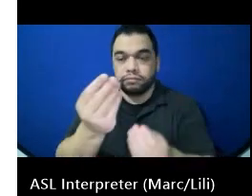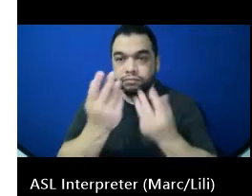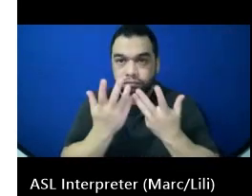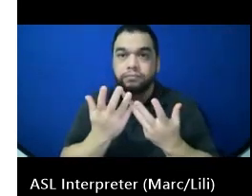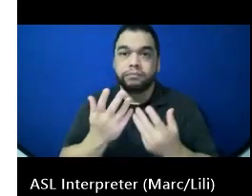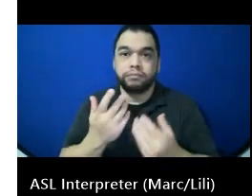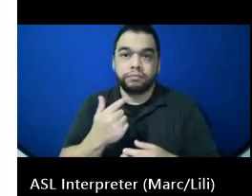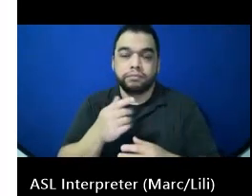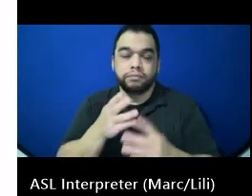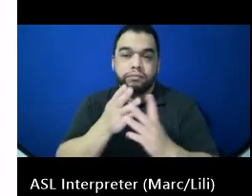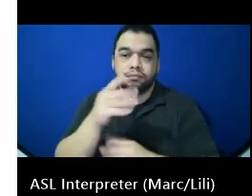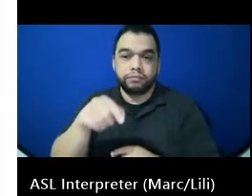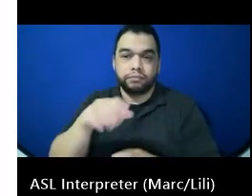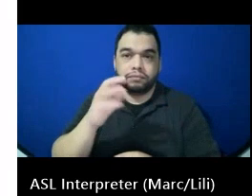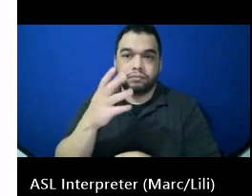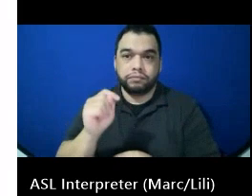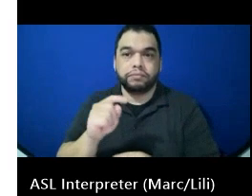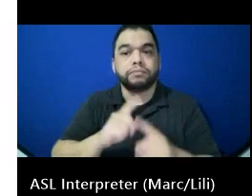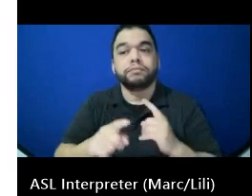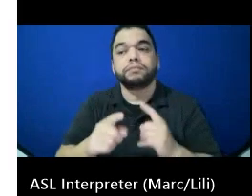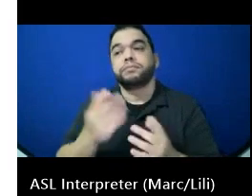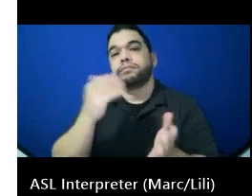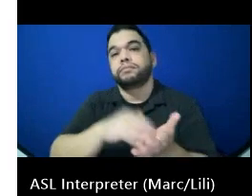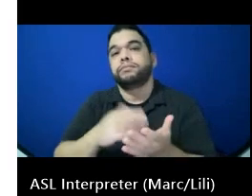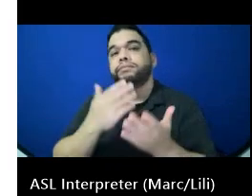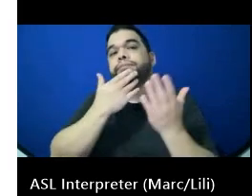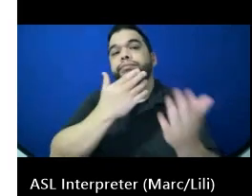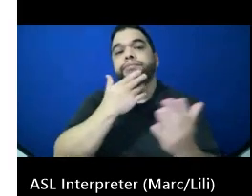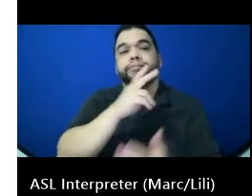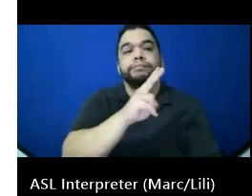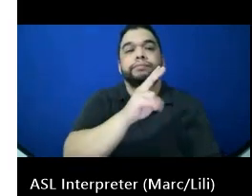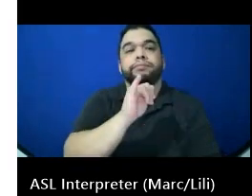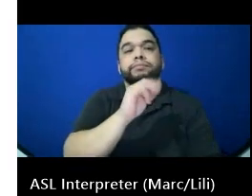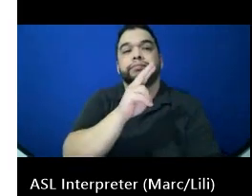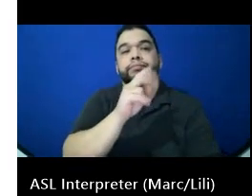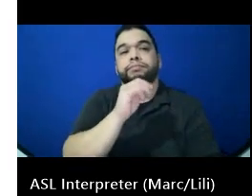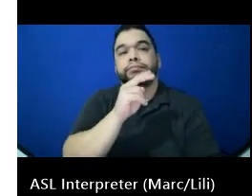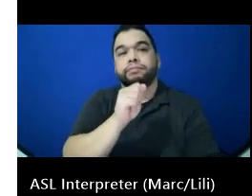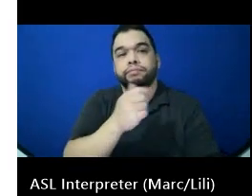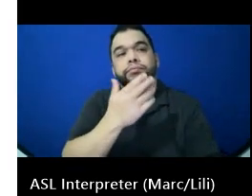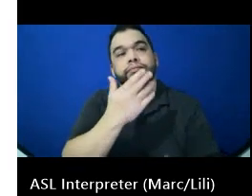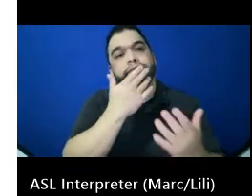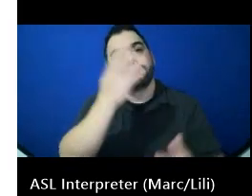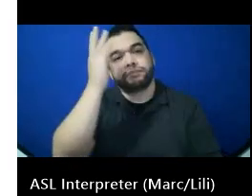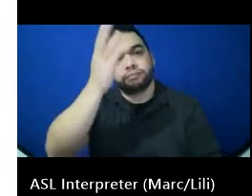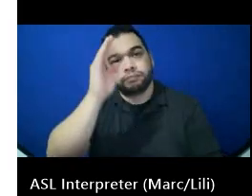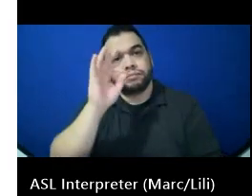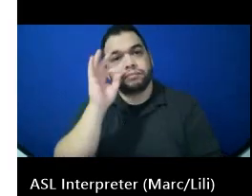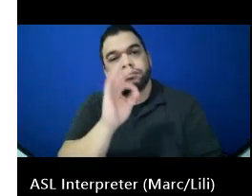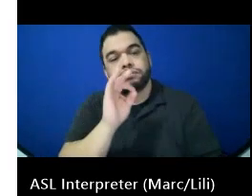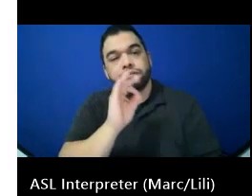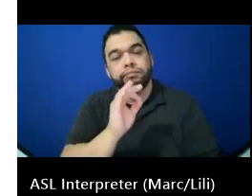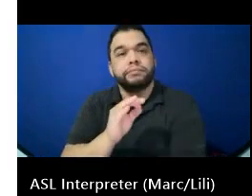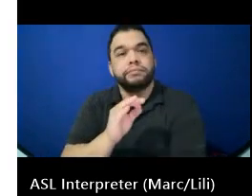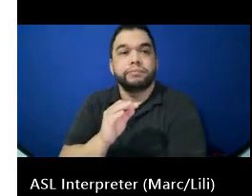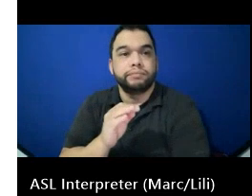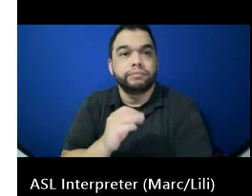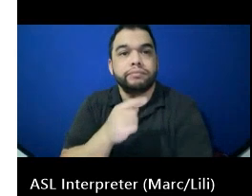of difficulty, let us know through the chat. But I want to say thank you once more.